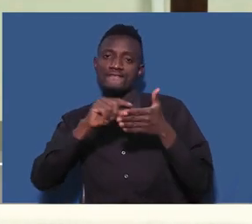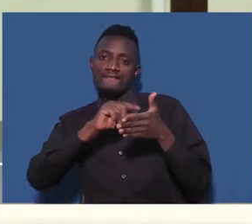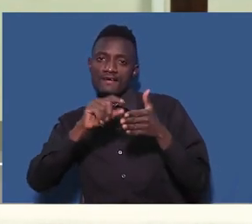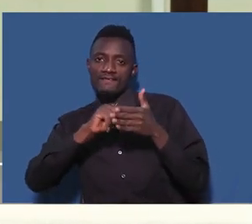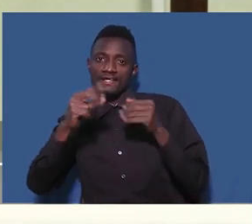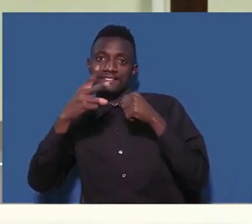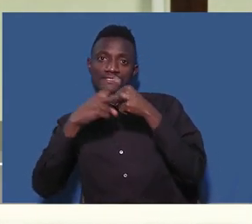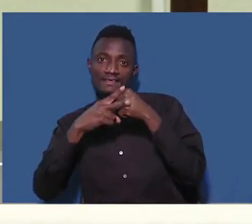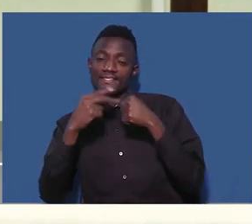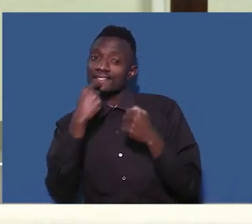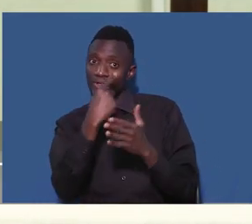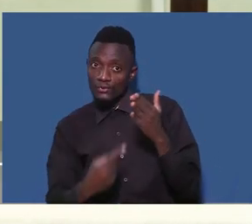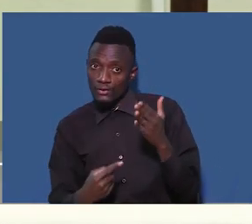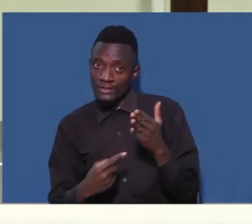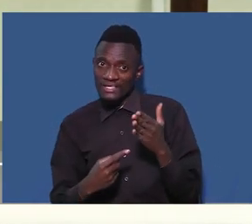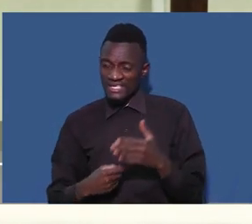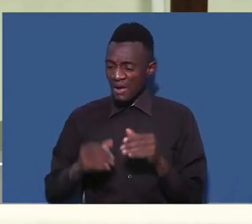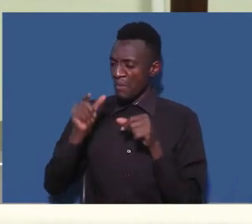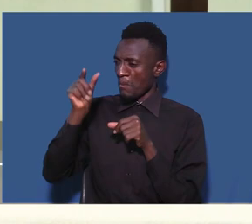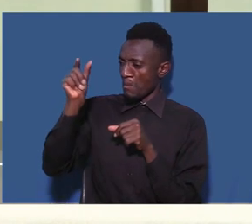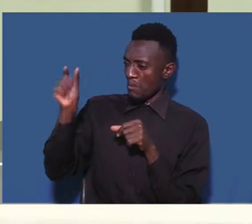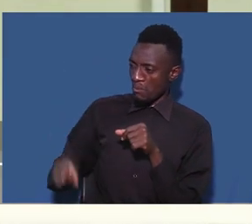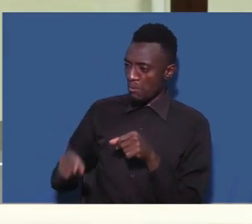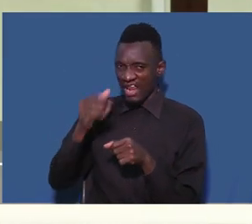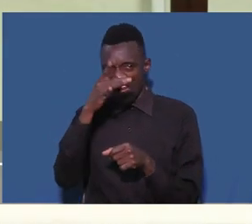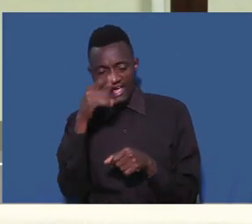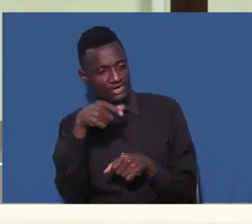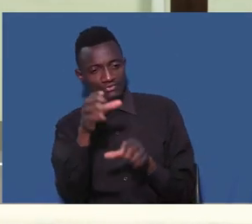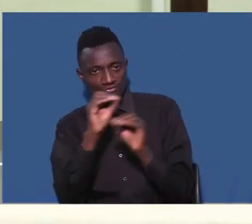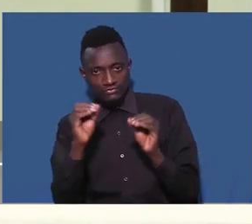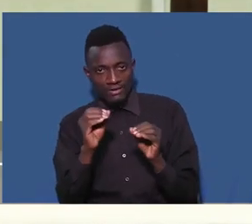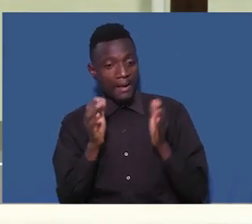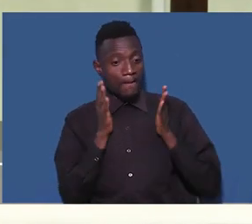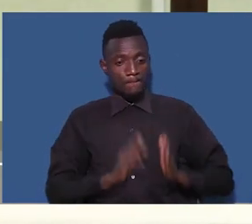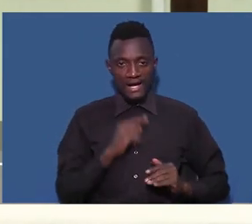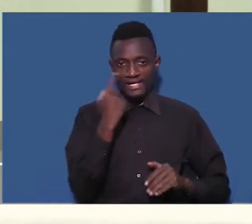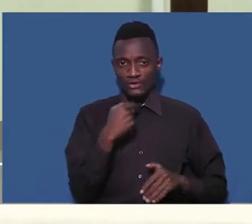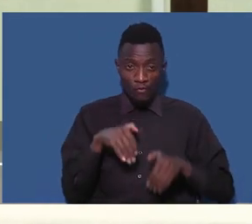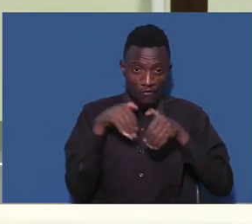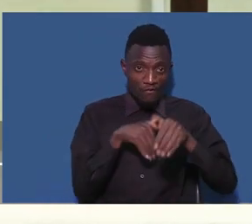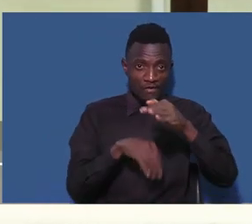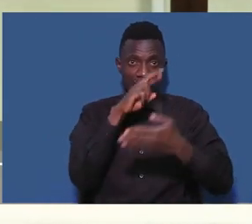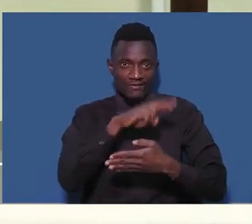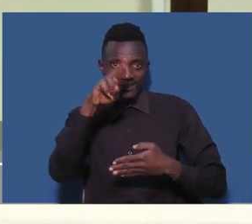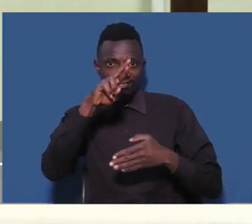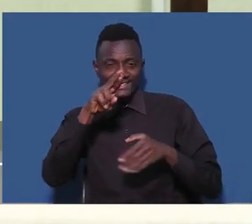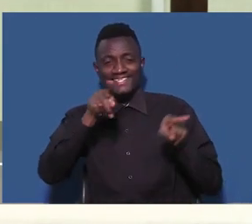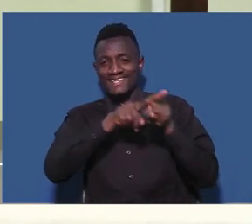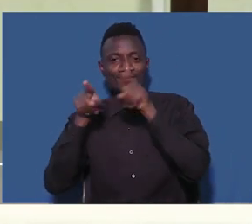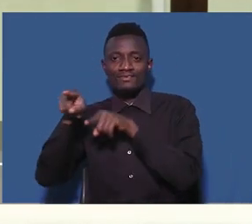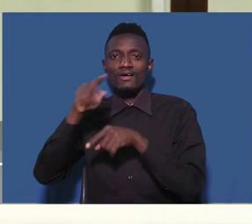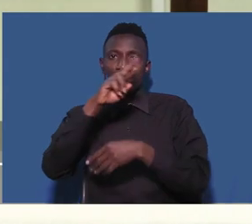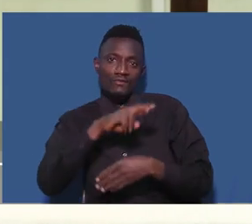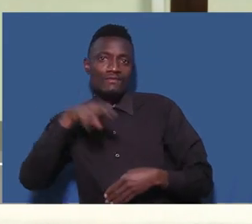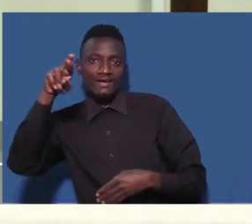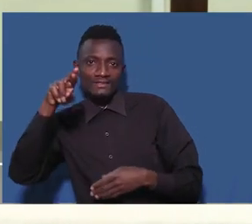that does righteousness is righteous, even as he is righteous. So we do not say we are forgiven and then